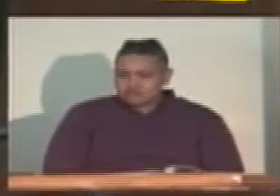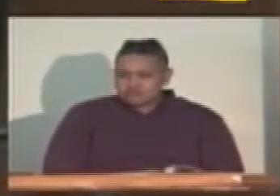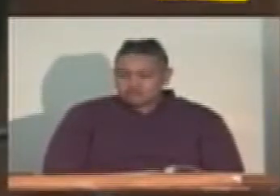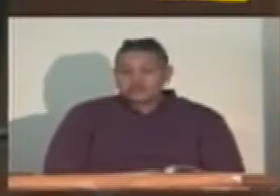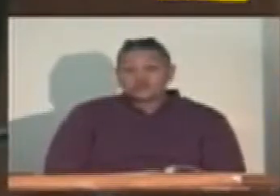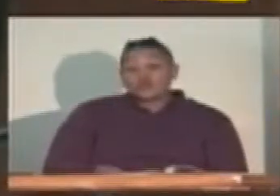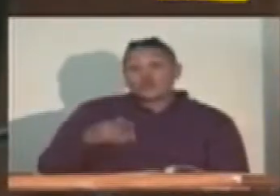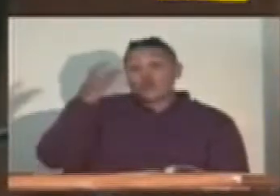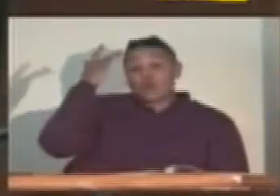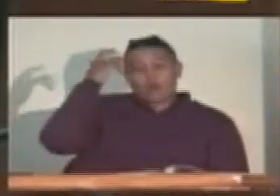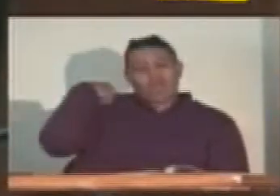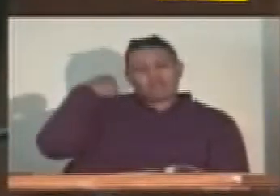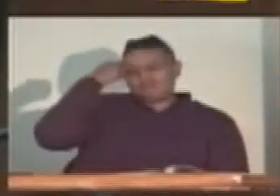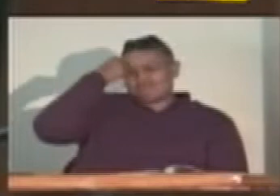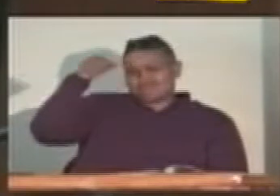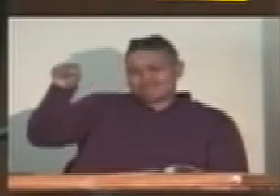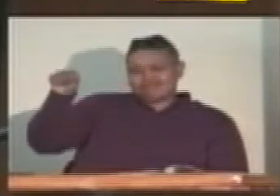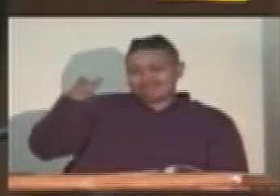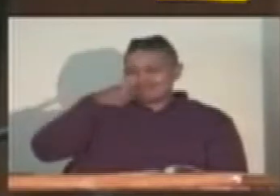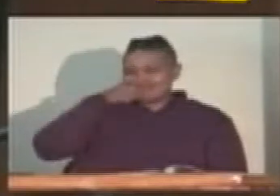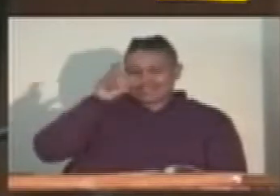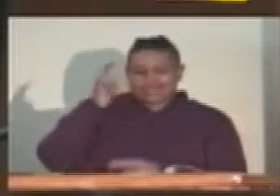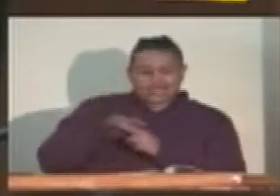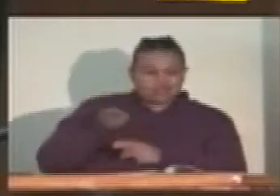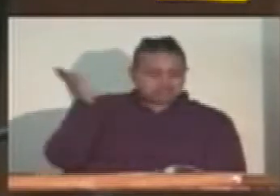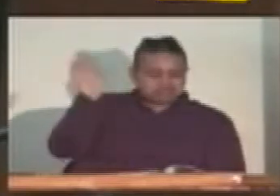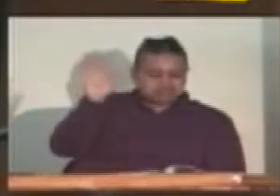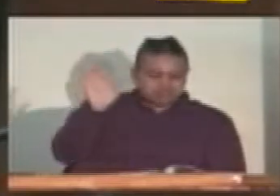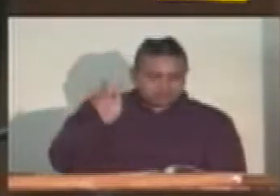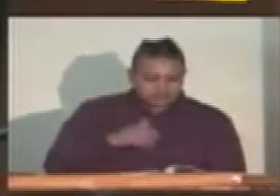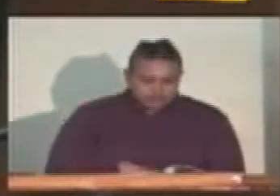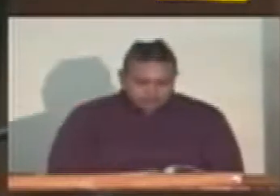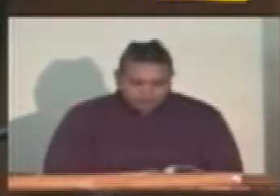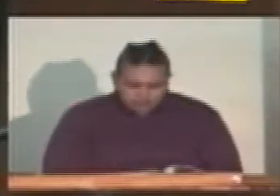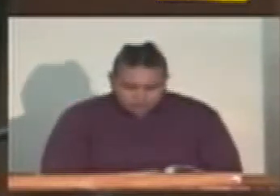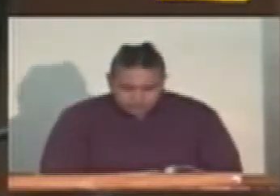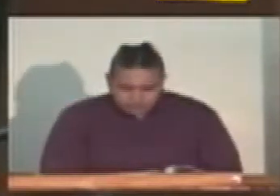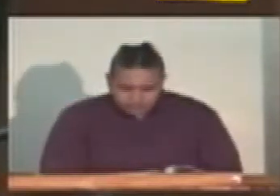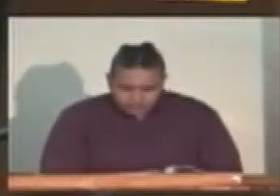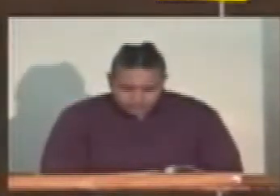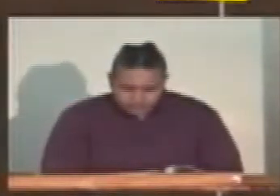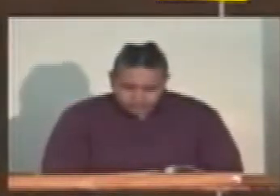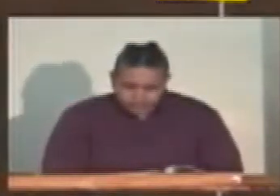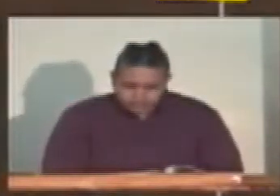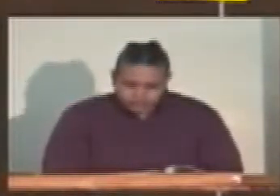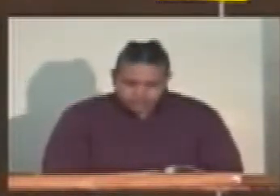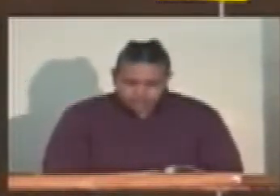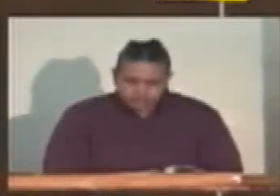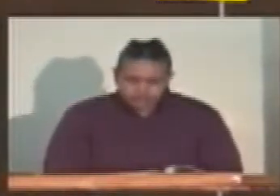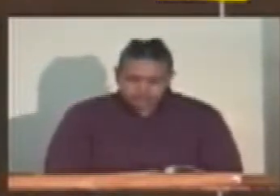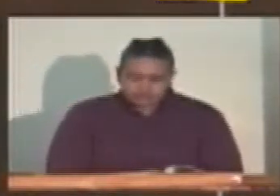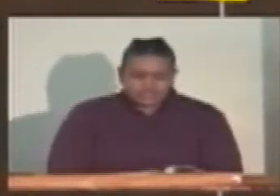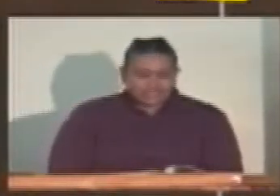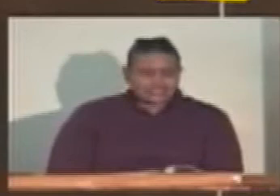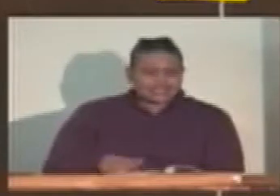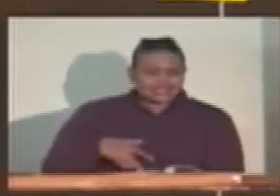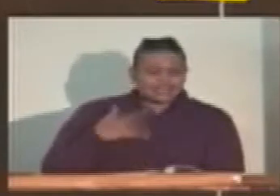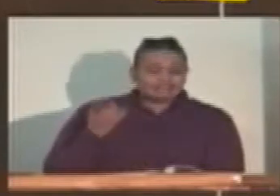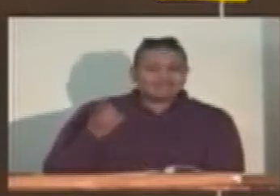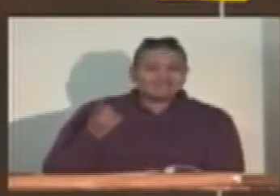why that objection, Mr. Speaker, is that it is a slap in the face.